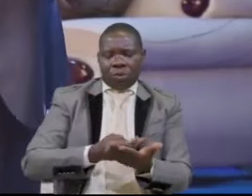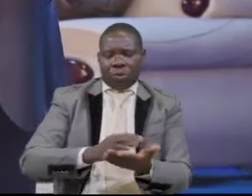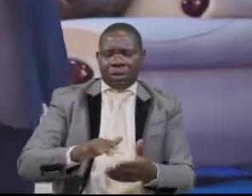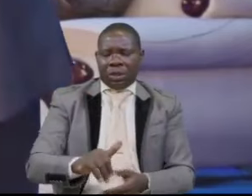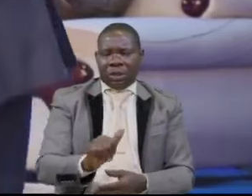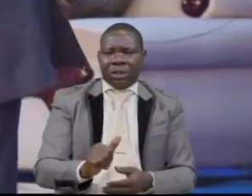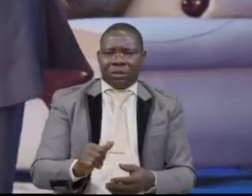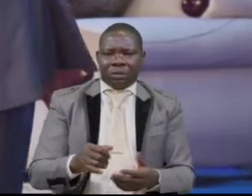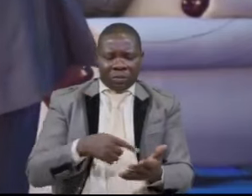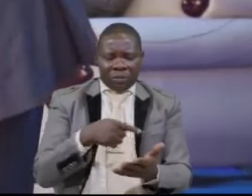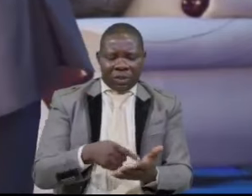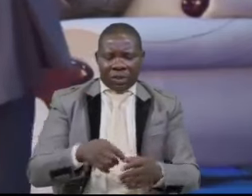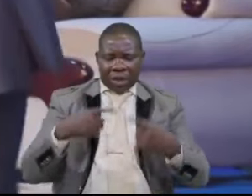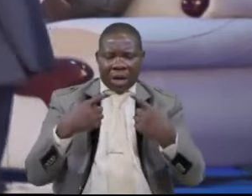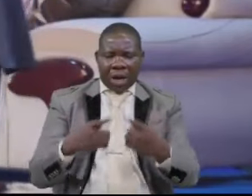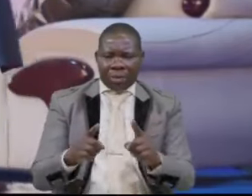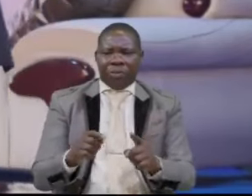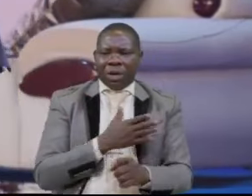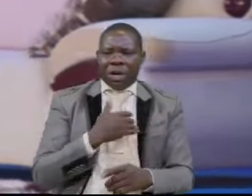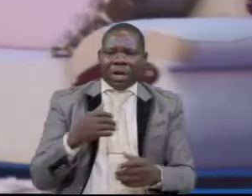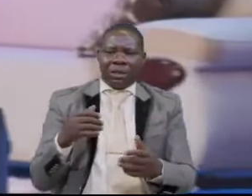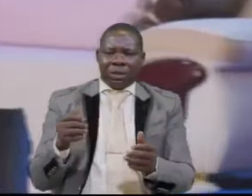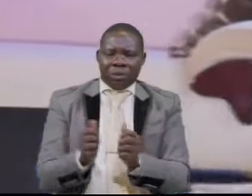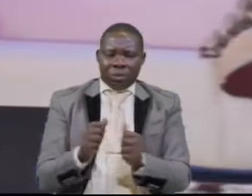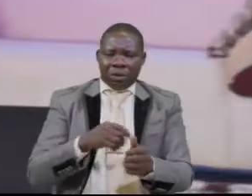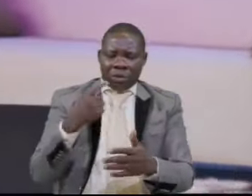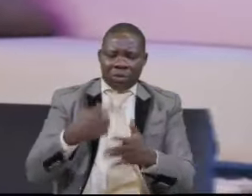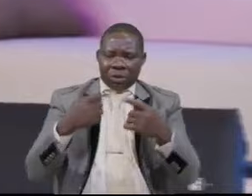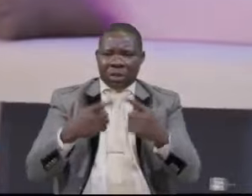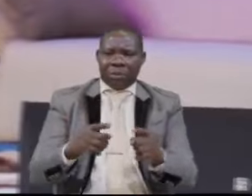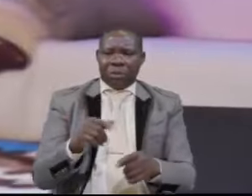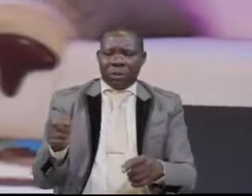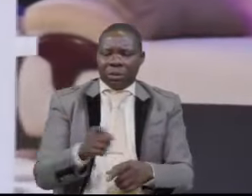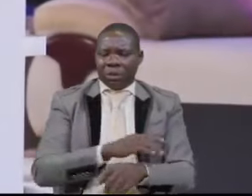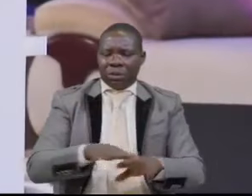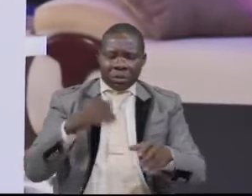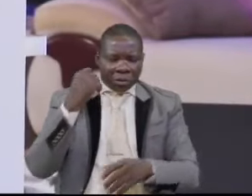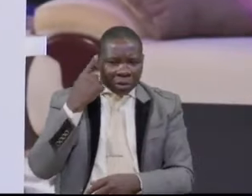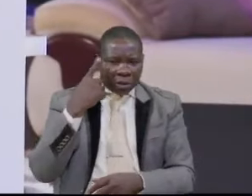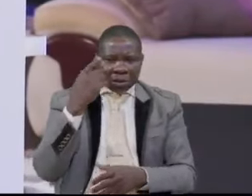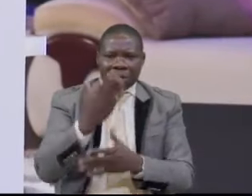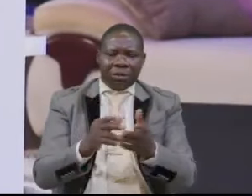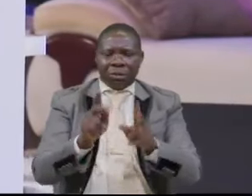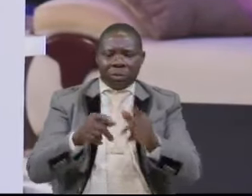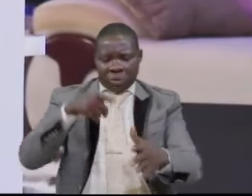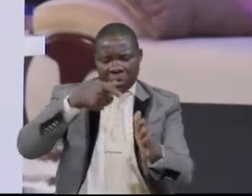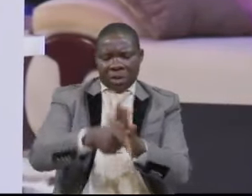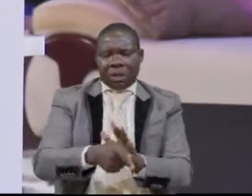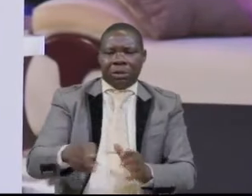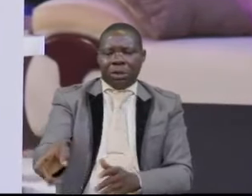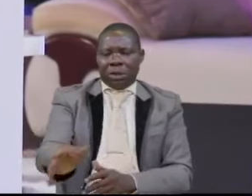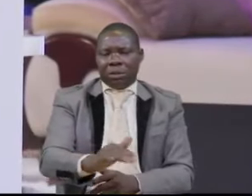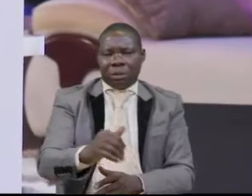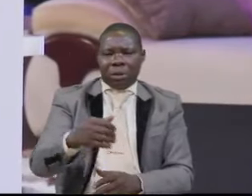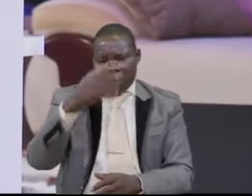happened, and the thing that happened, they don't understand. Some people commit suicide. Why? They don't